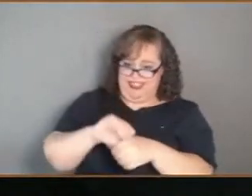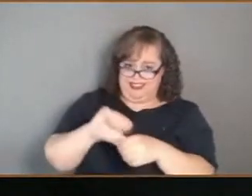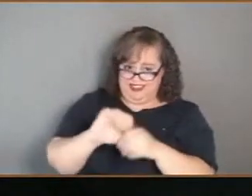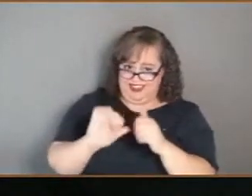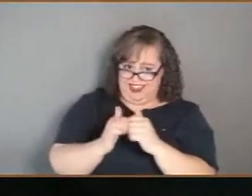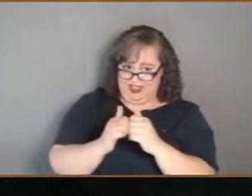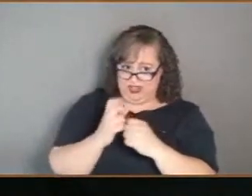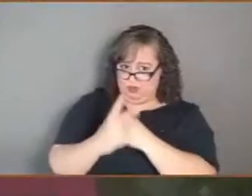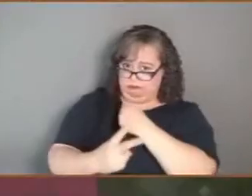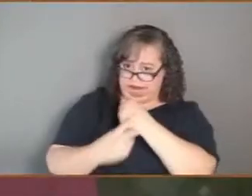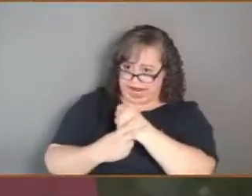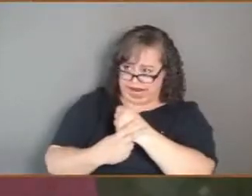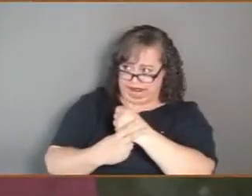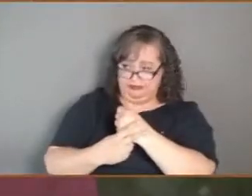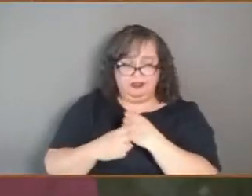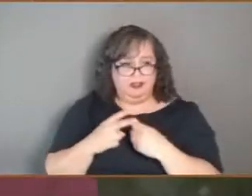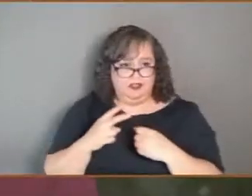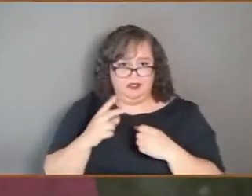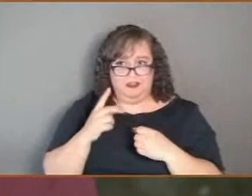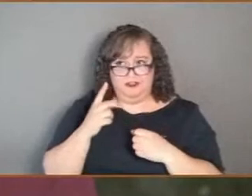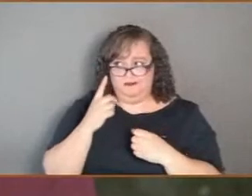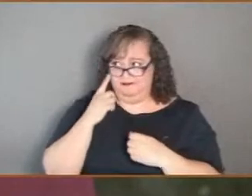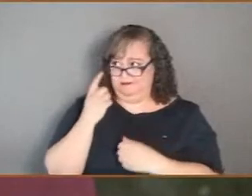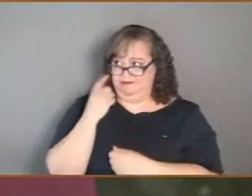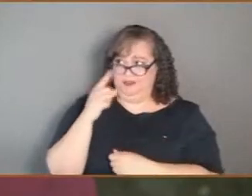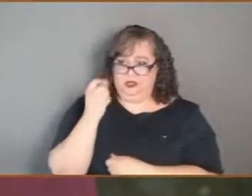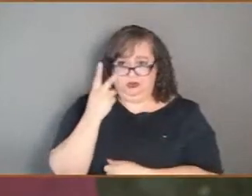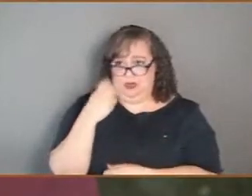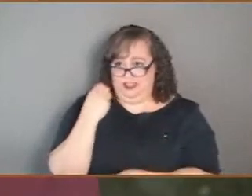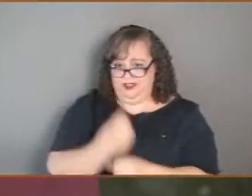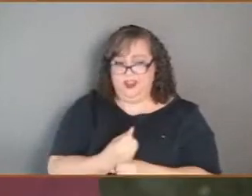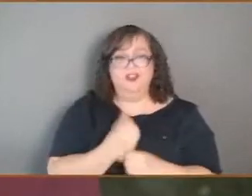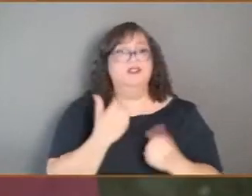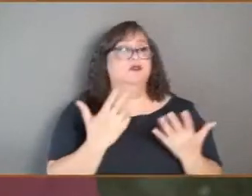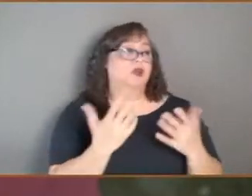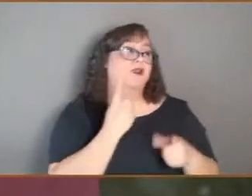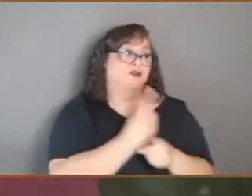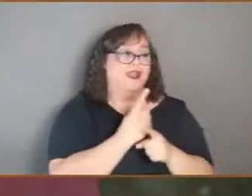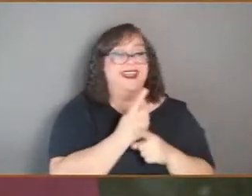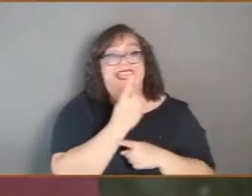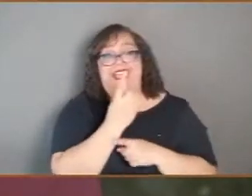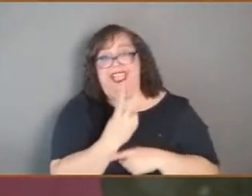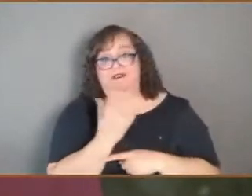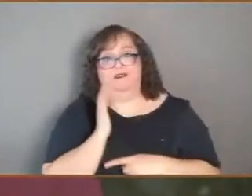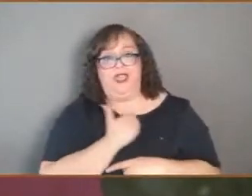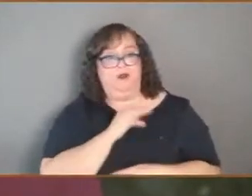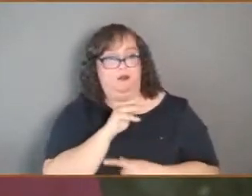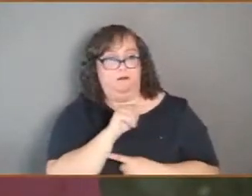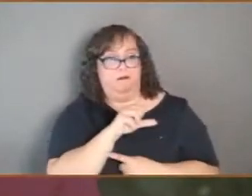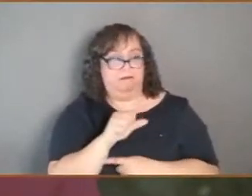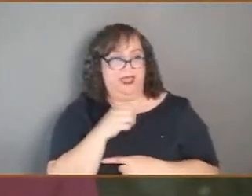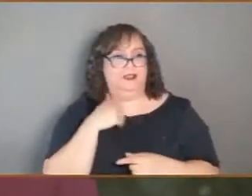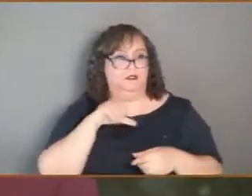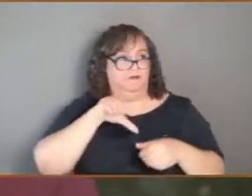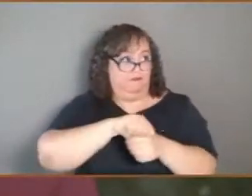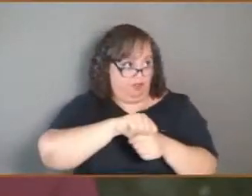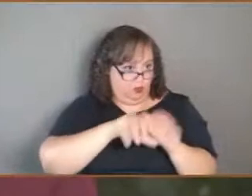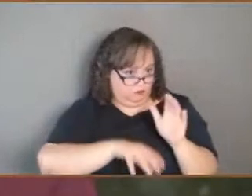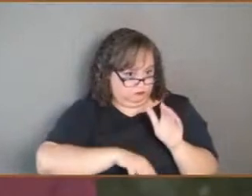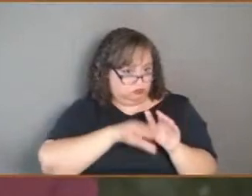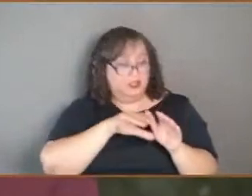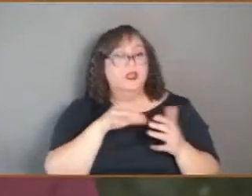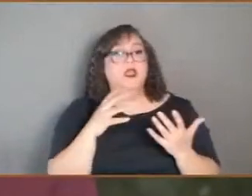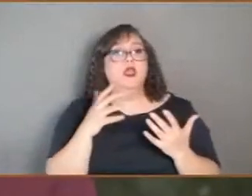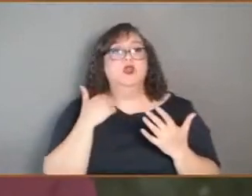bit of fuel on board. It's about half of the mass of the spacecraft, and we need that fuel to target the Earth, right,